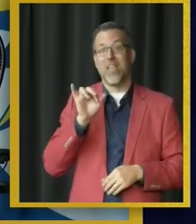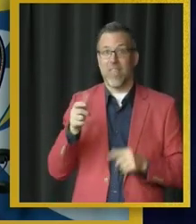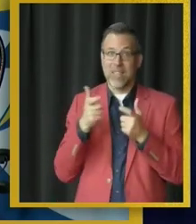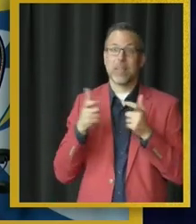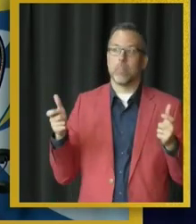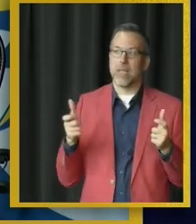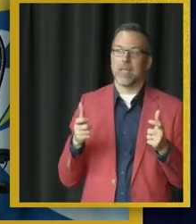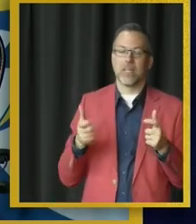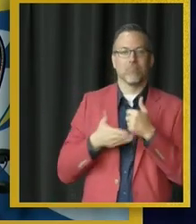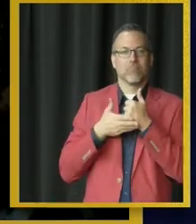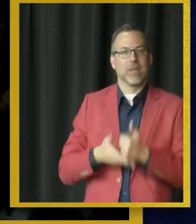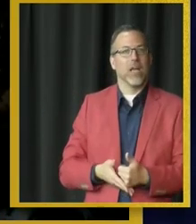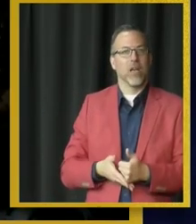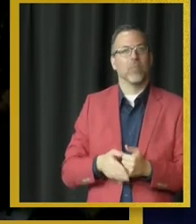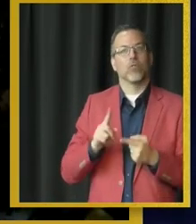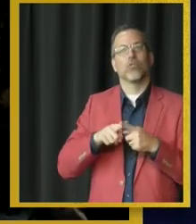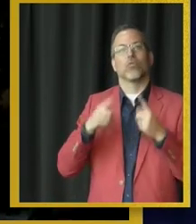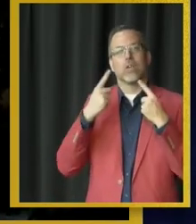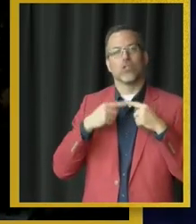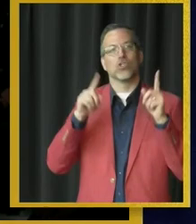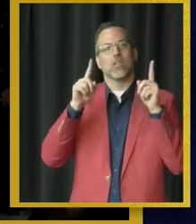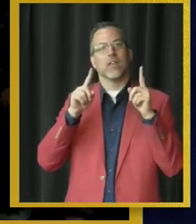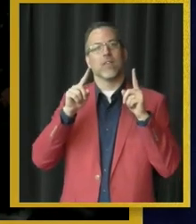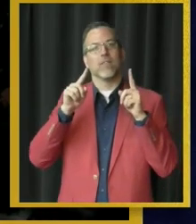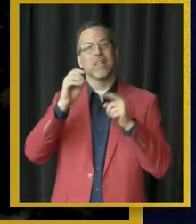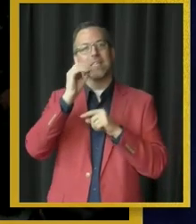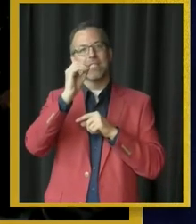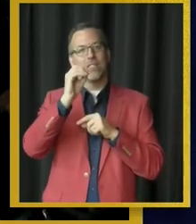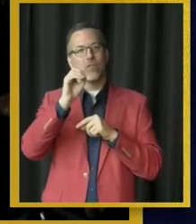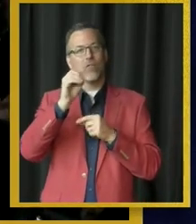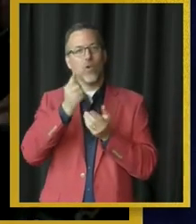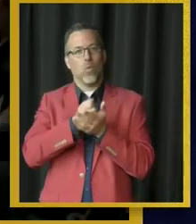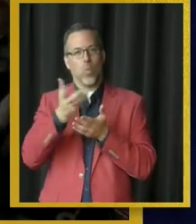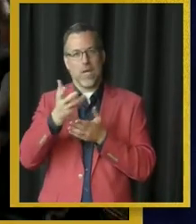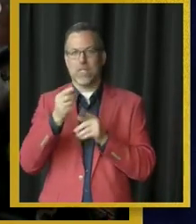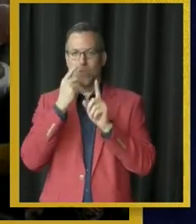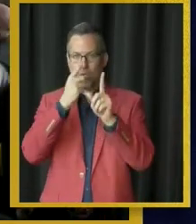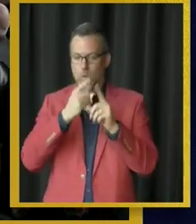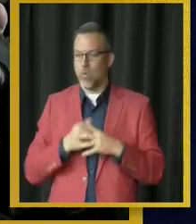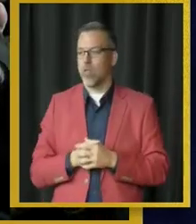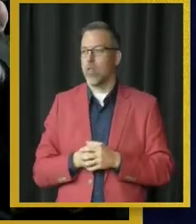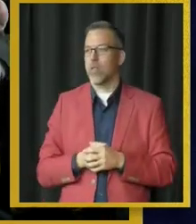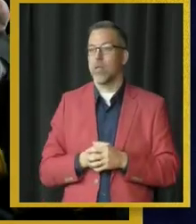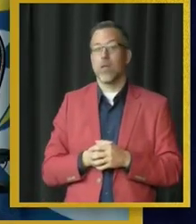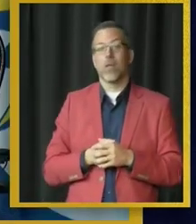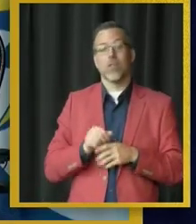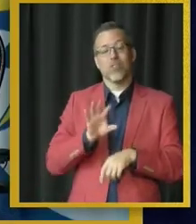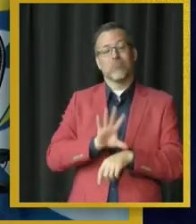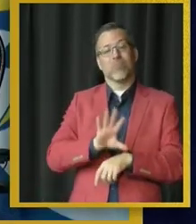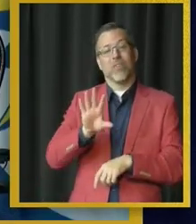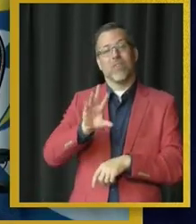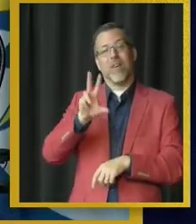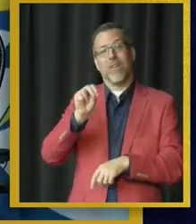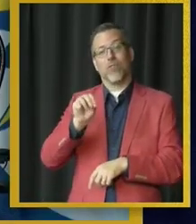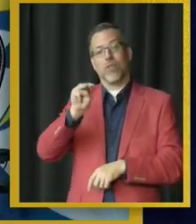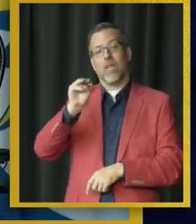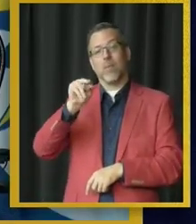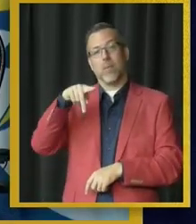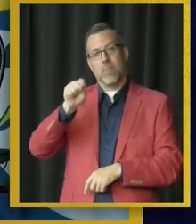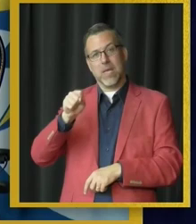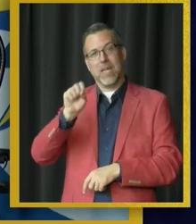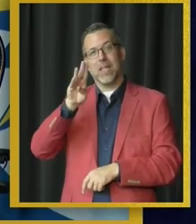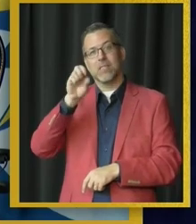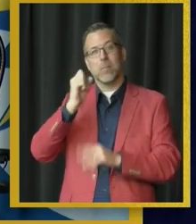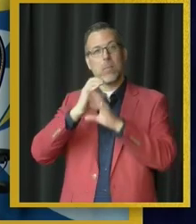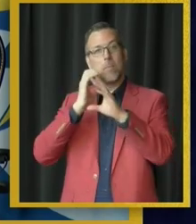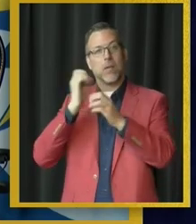towards achieving zero waste goal. They get a little later in the morning at 5:30, MMPS bus drivers are